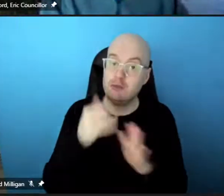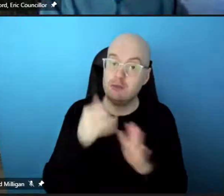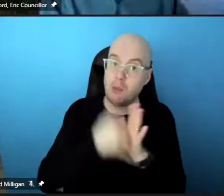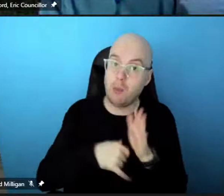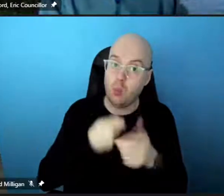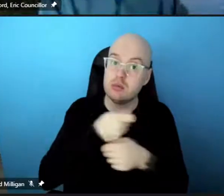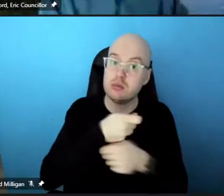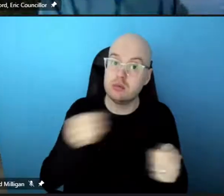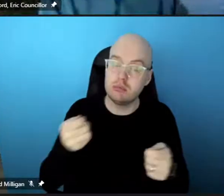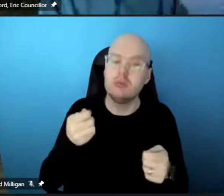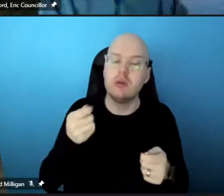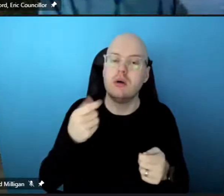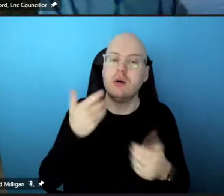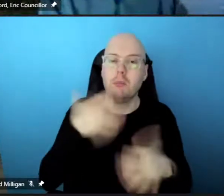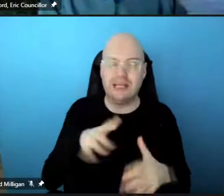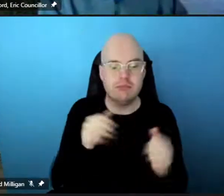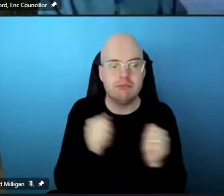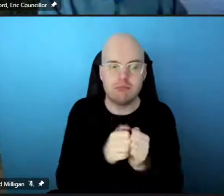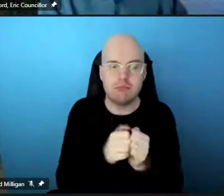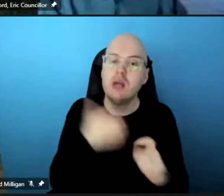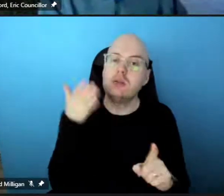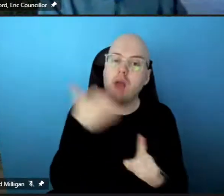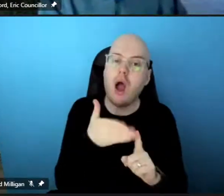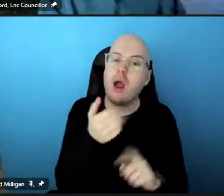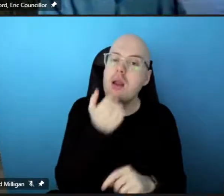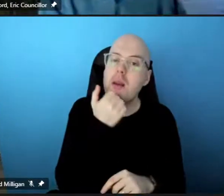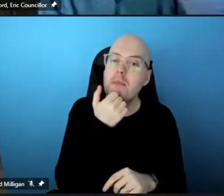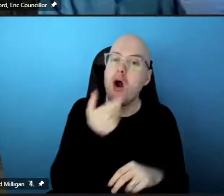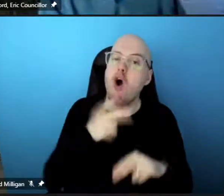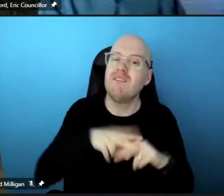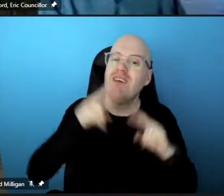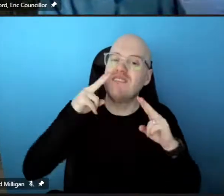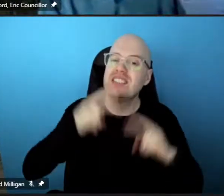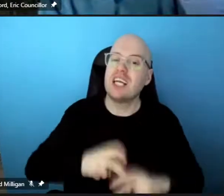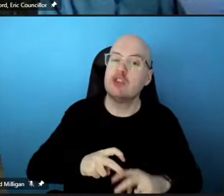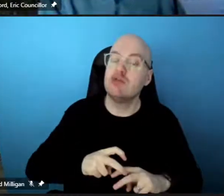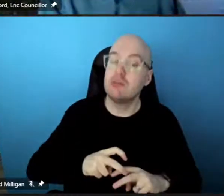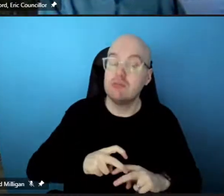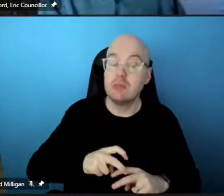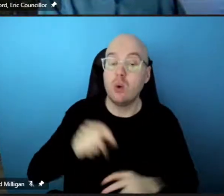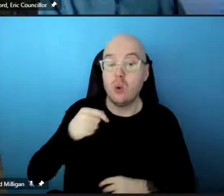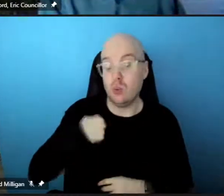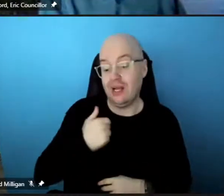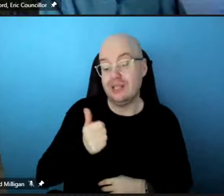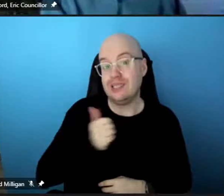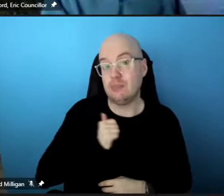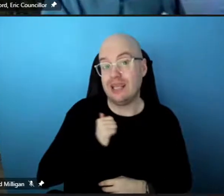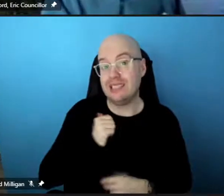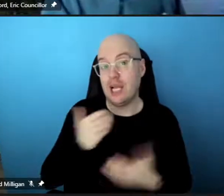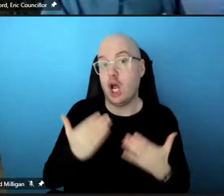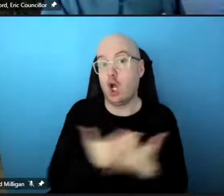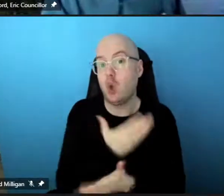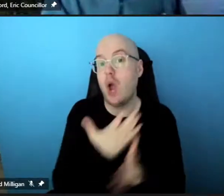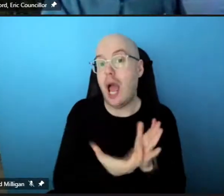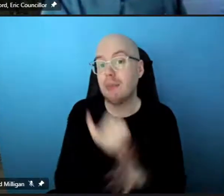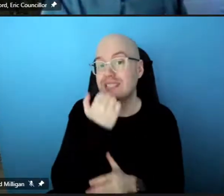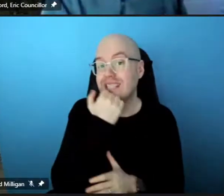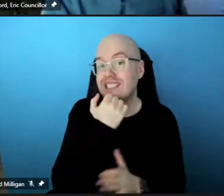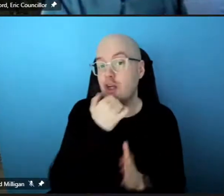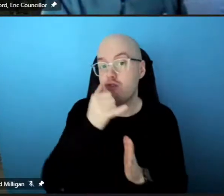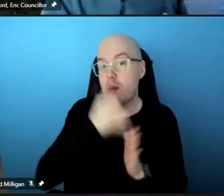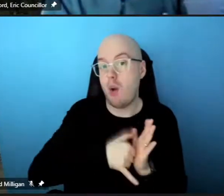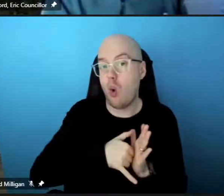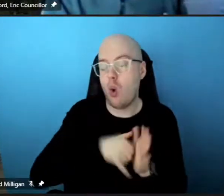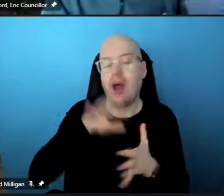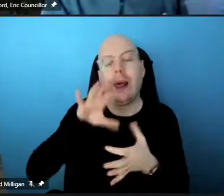target number of investigations. So there'll be update reports in relation to that coming to the new audit committee. Within